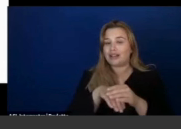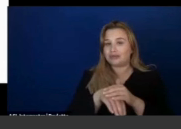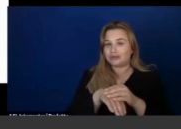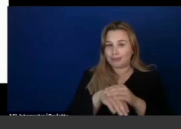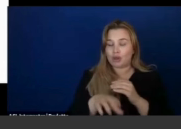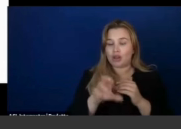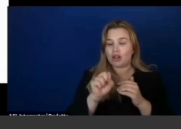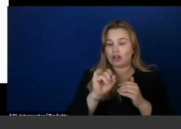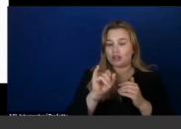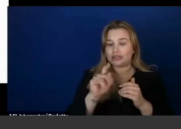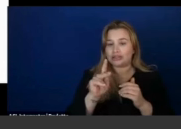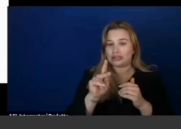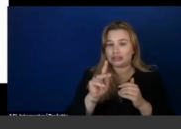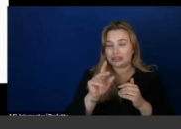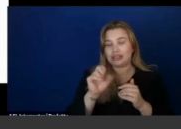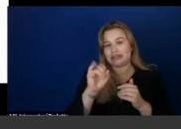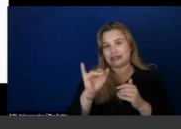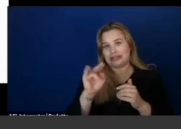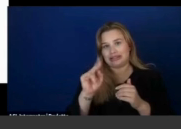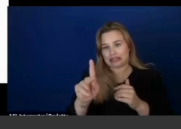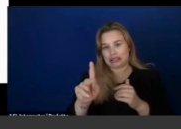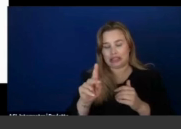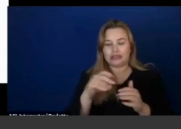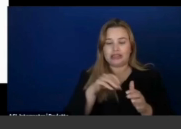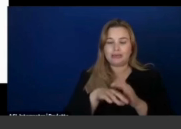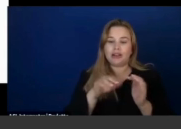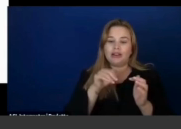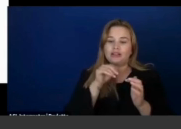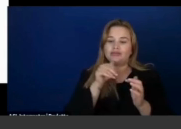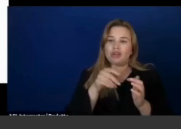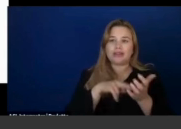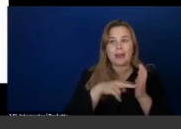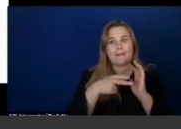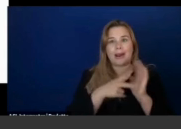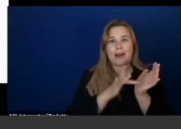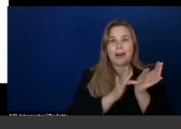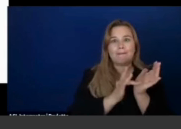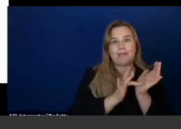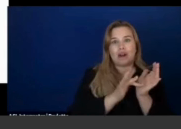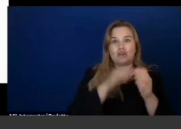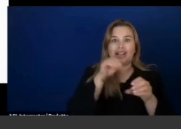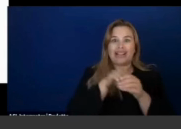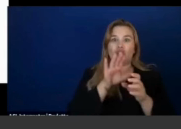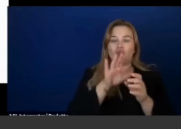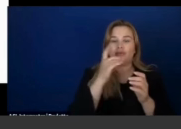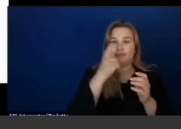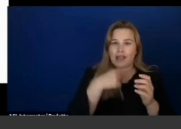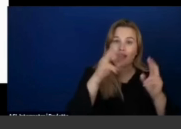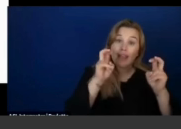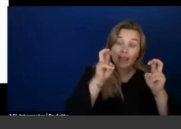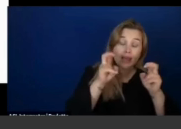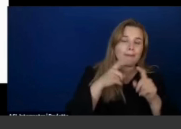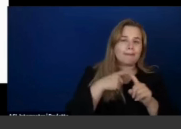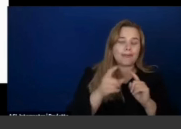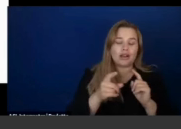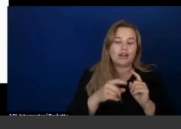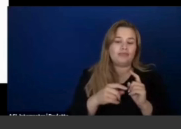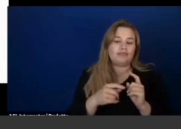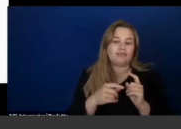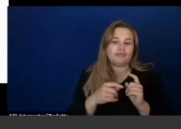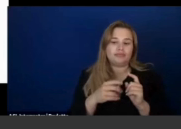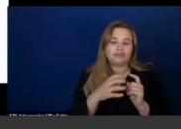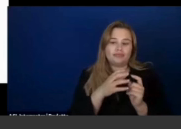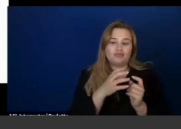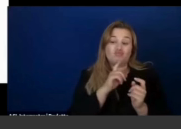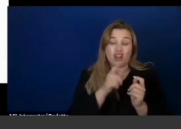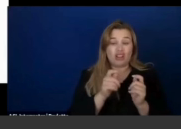clearance. Accessibility doesn't necessarily have to be medical, sterile, and in your face, and it doesn't have to be much more than a slight adjustment